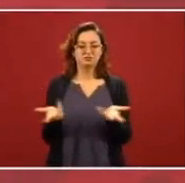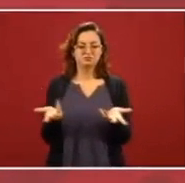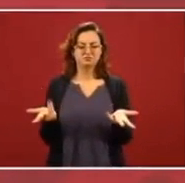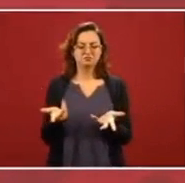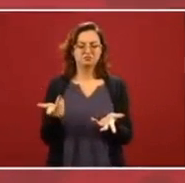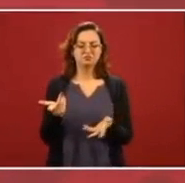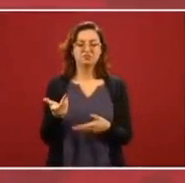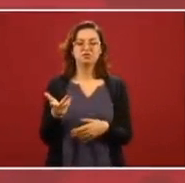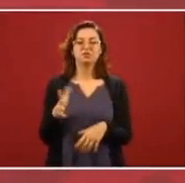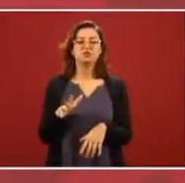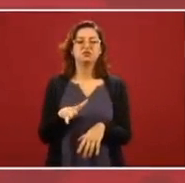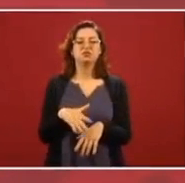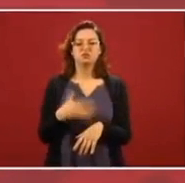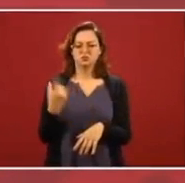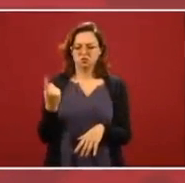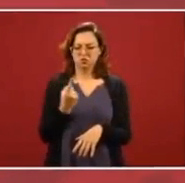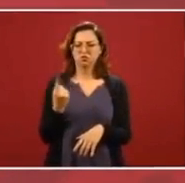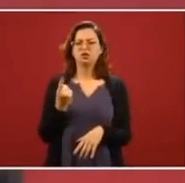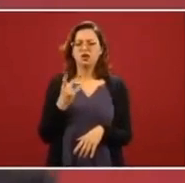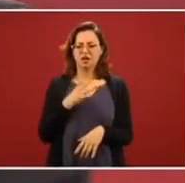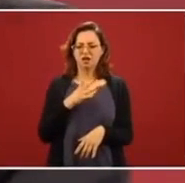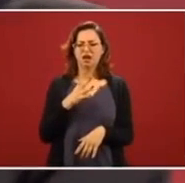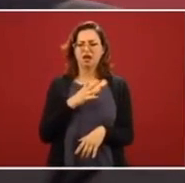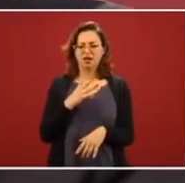Porque sí se está